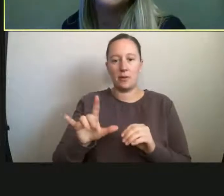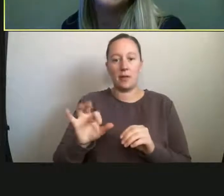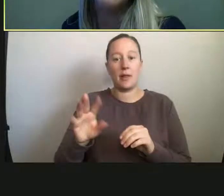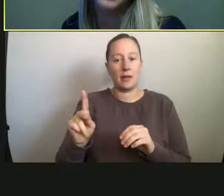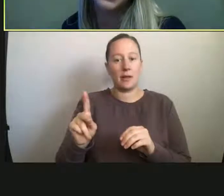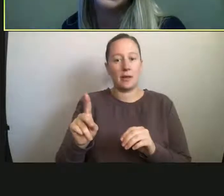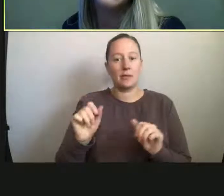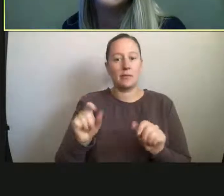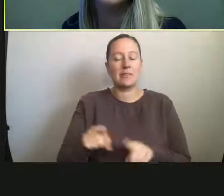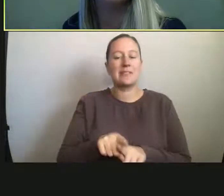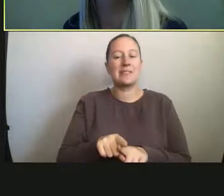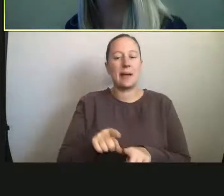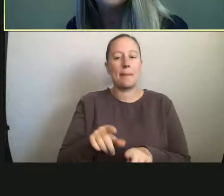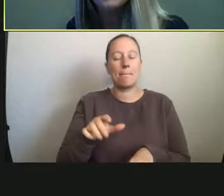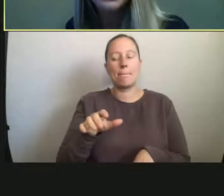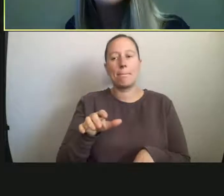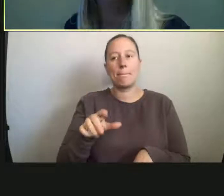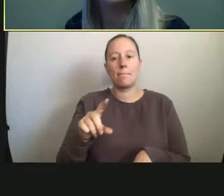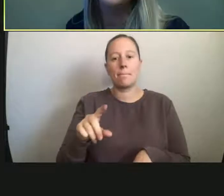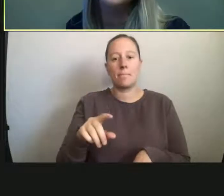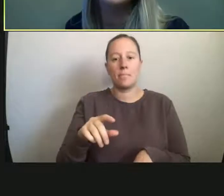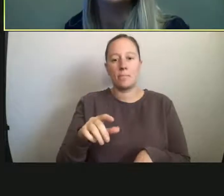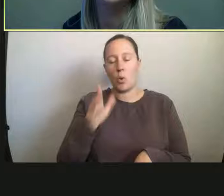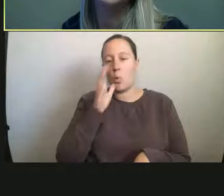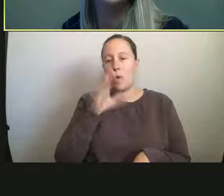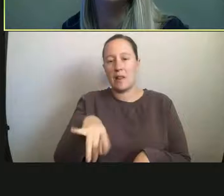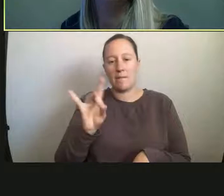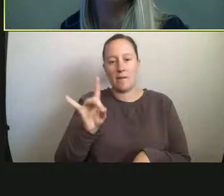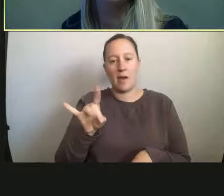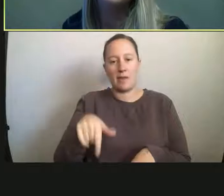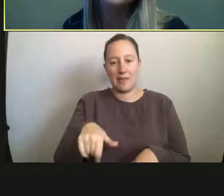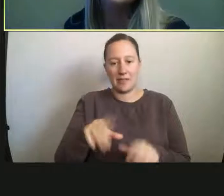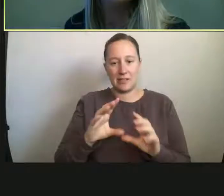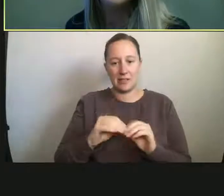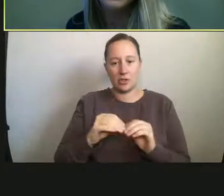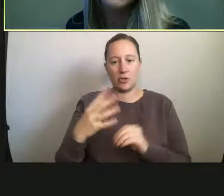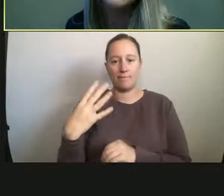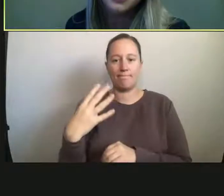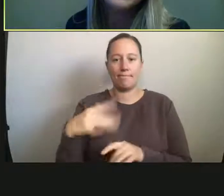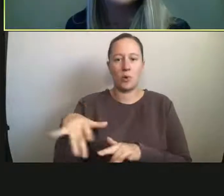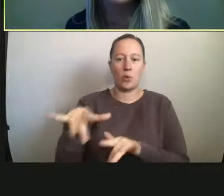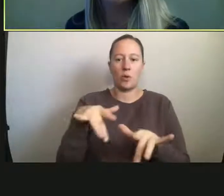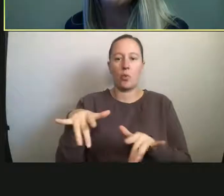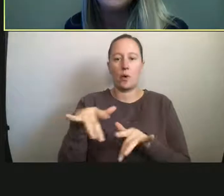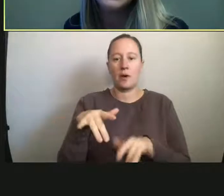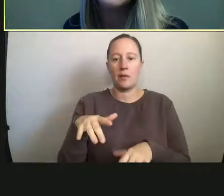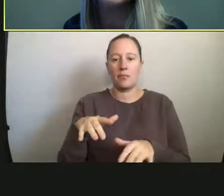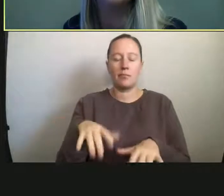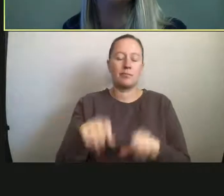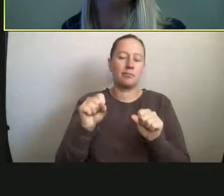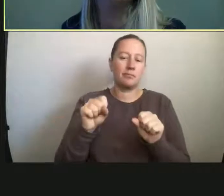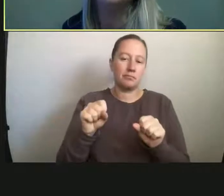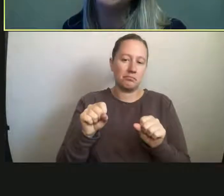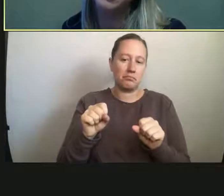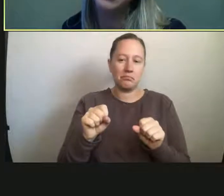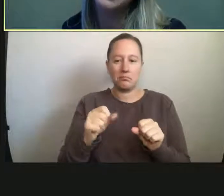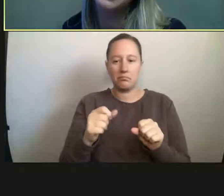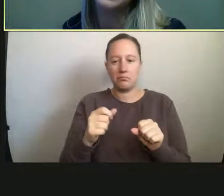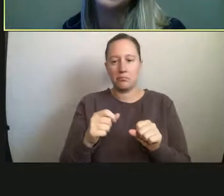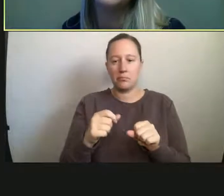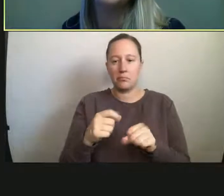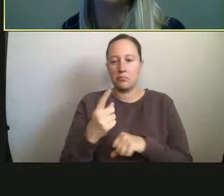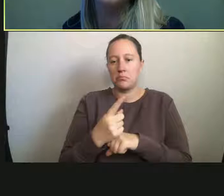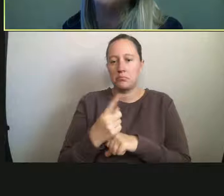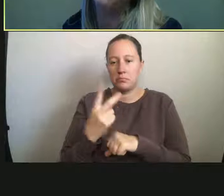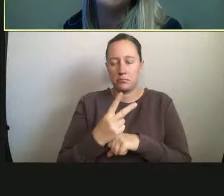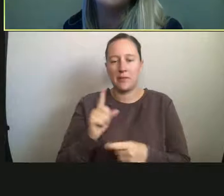place where you can find a recording of this session. Give us a little bit of time to get those posted, but you'll be able to